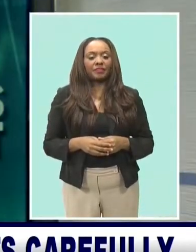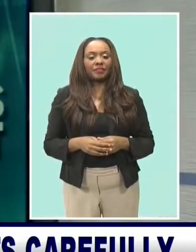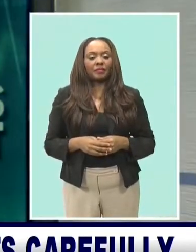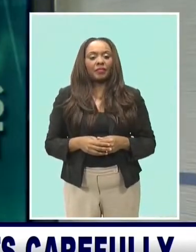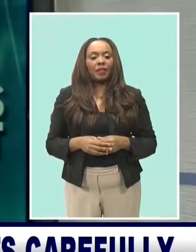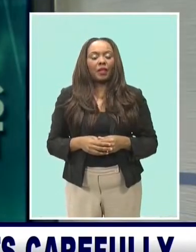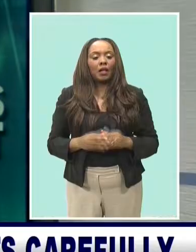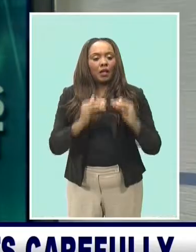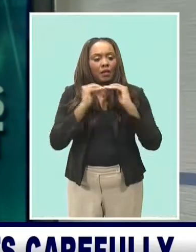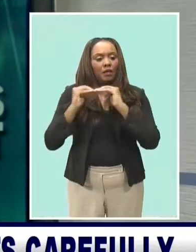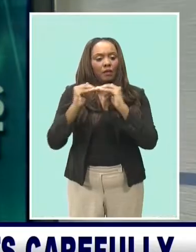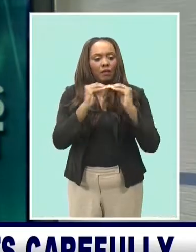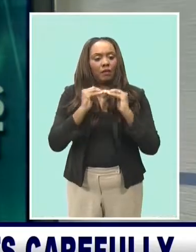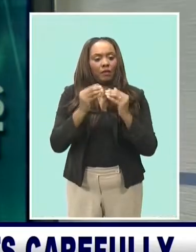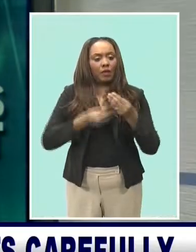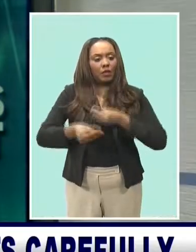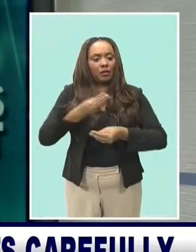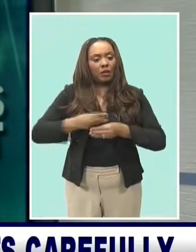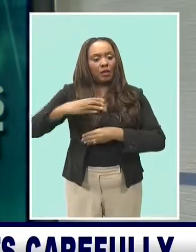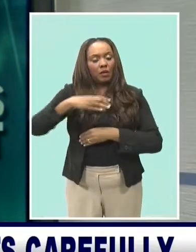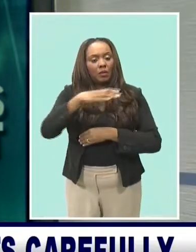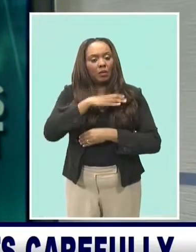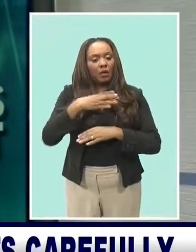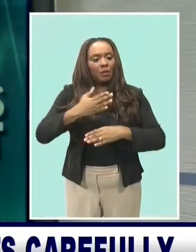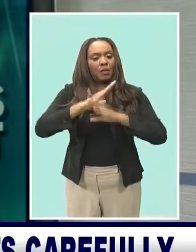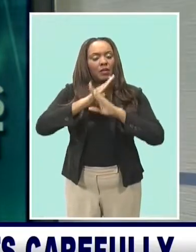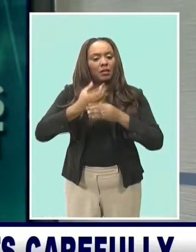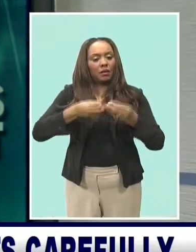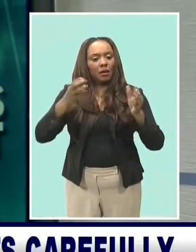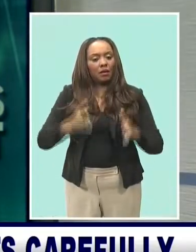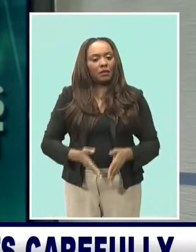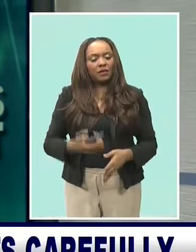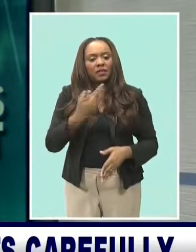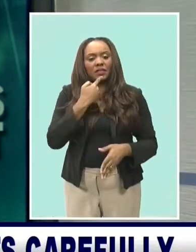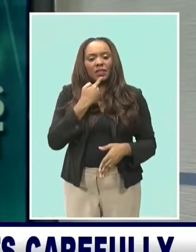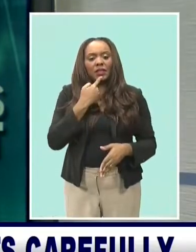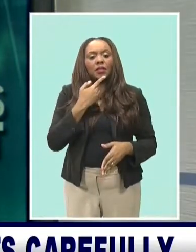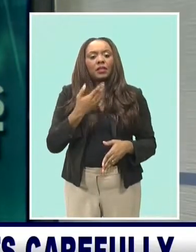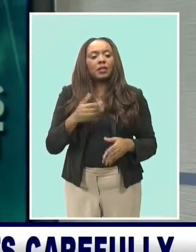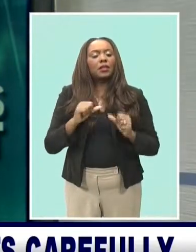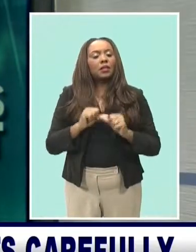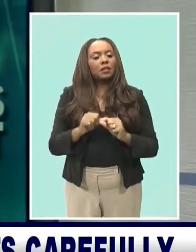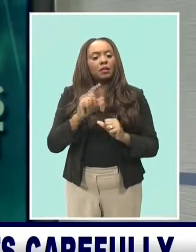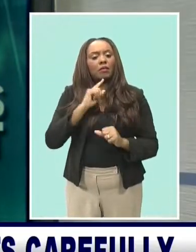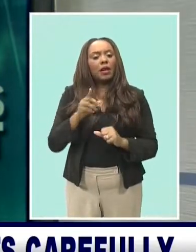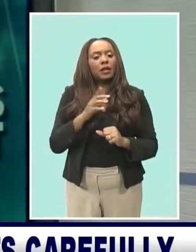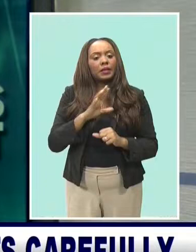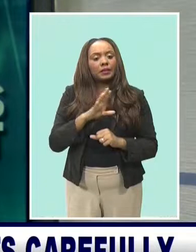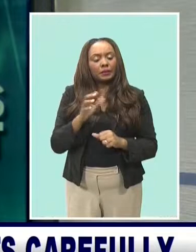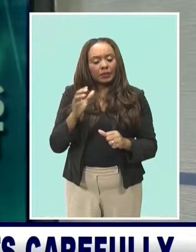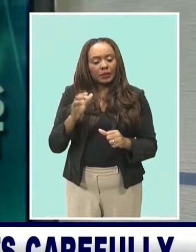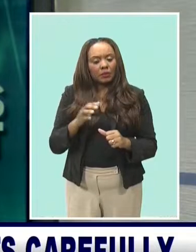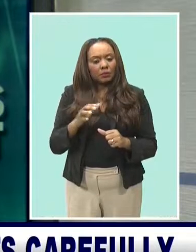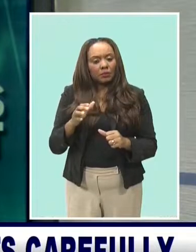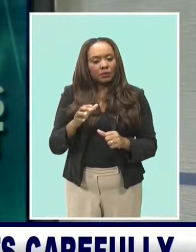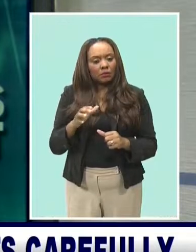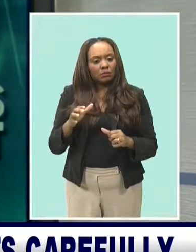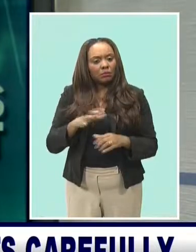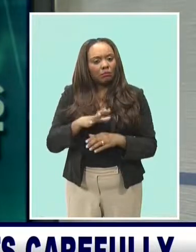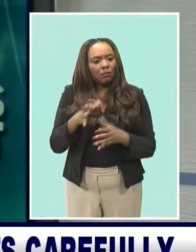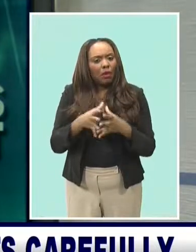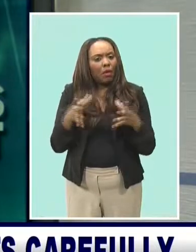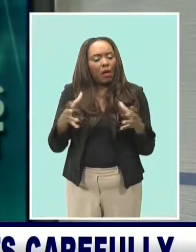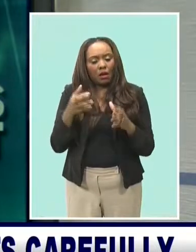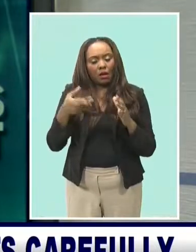Meanwhile, the Fair Trading Commission's Consumer Protection Officer, Julia Regis, notes that the entity continues to actively review contracts of this